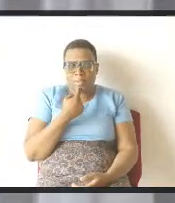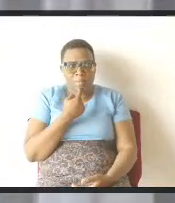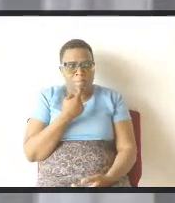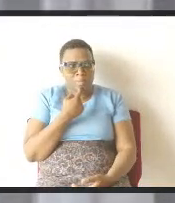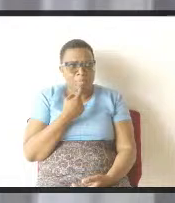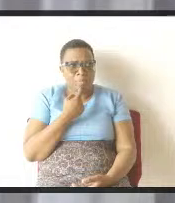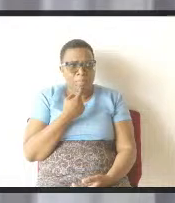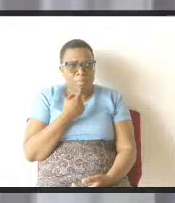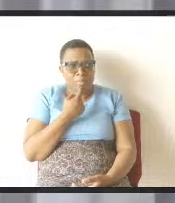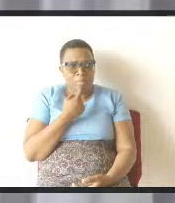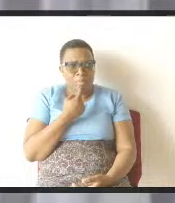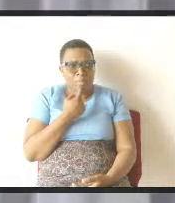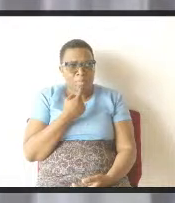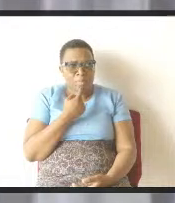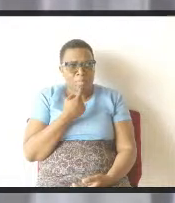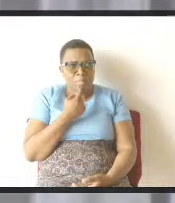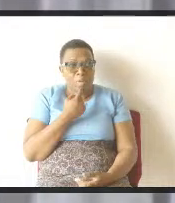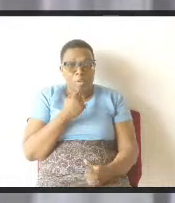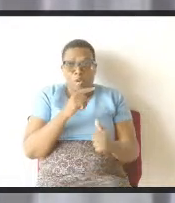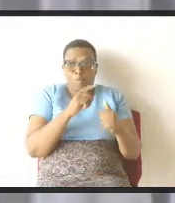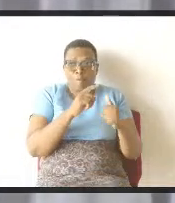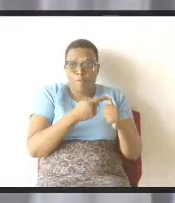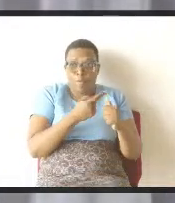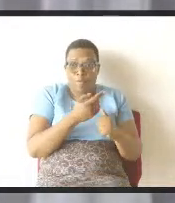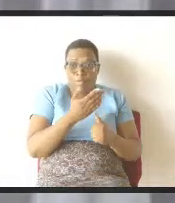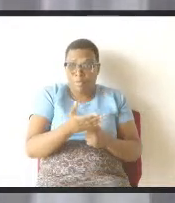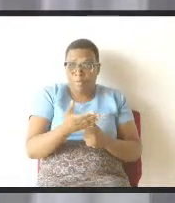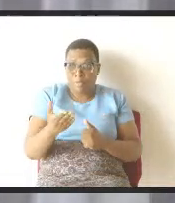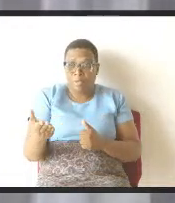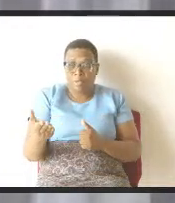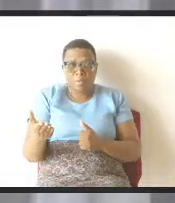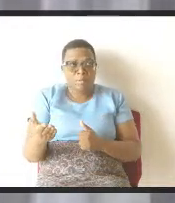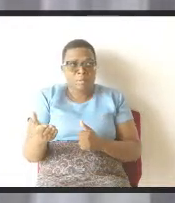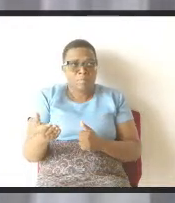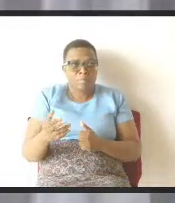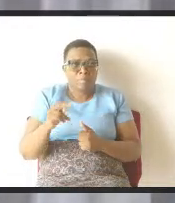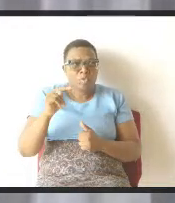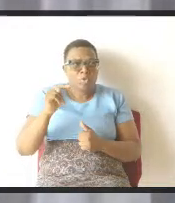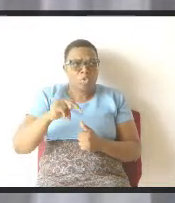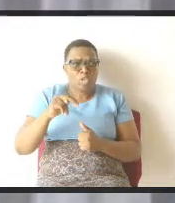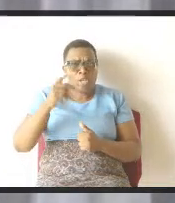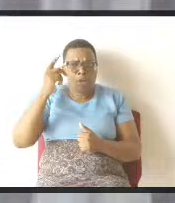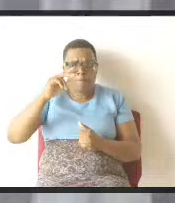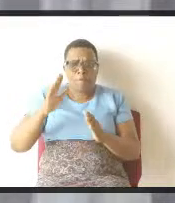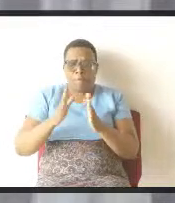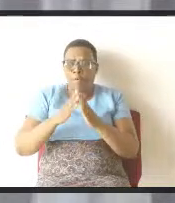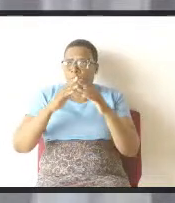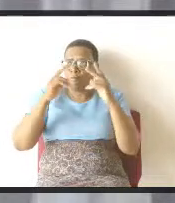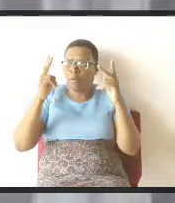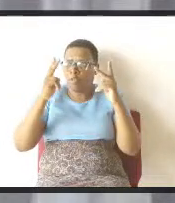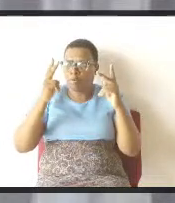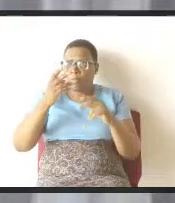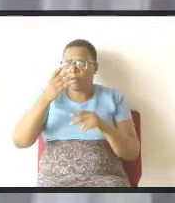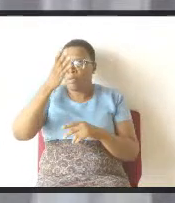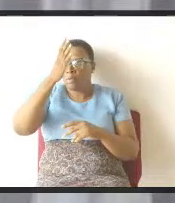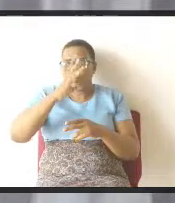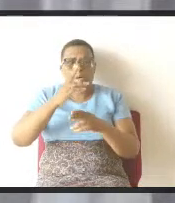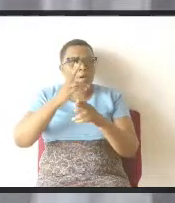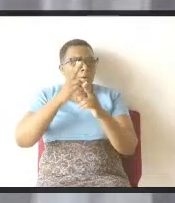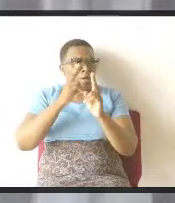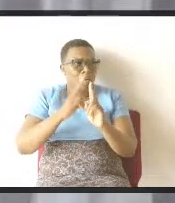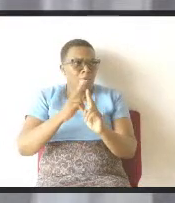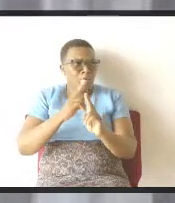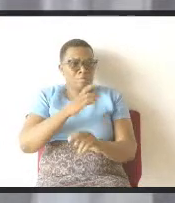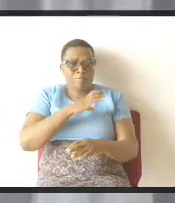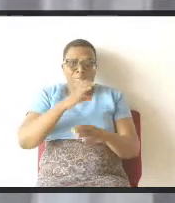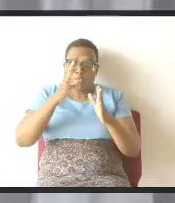that the first prerequisite for victorious, God-honoring